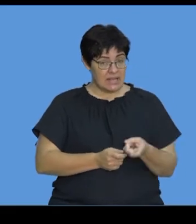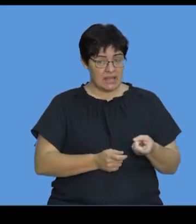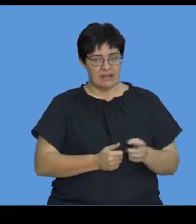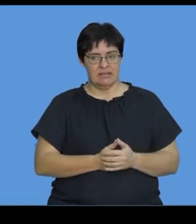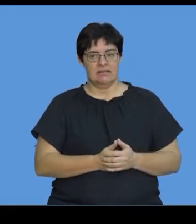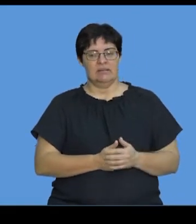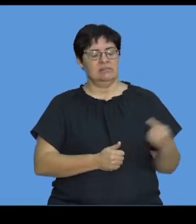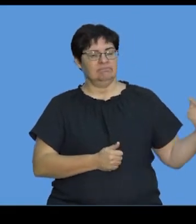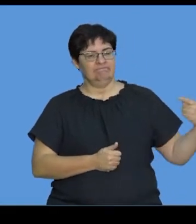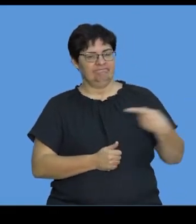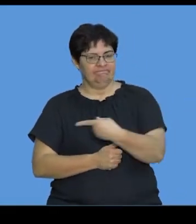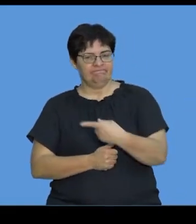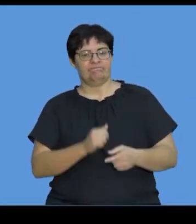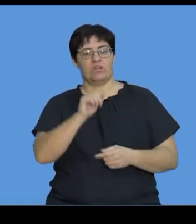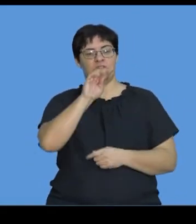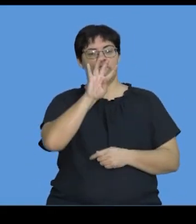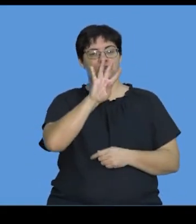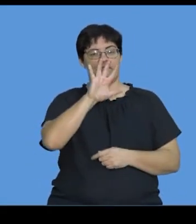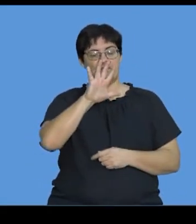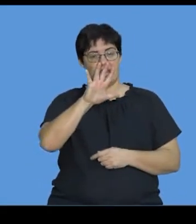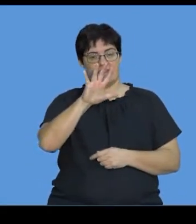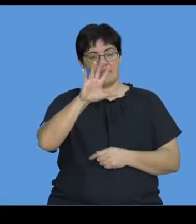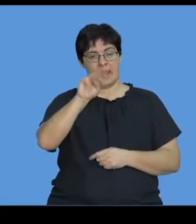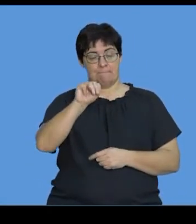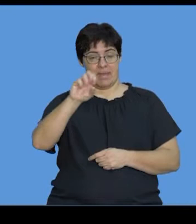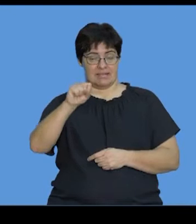moving at 45 meters per second.